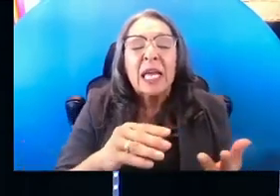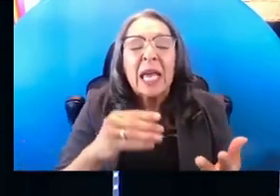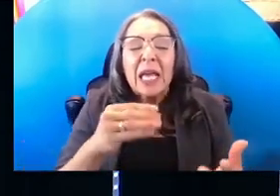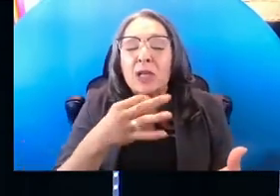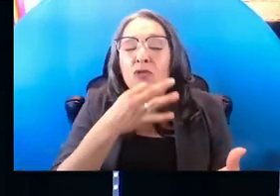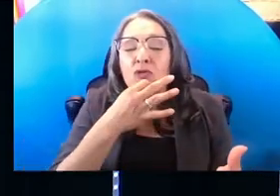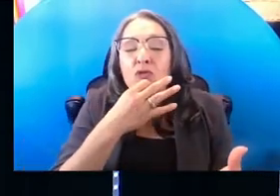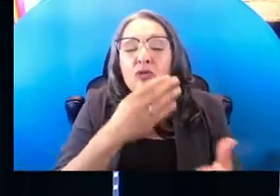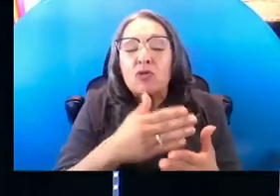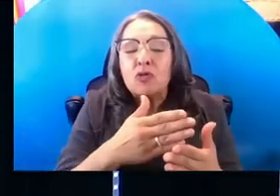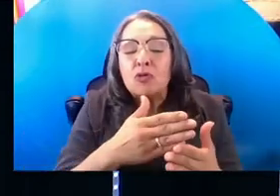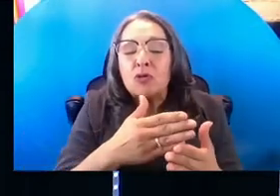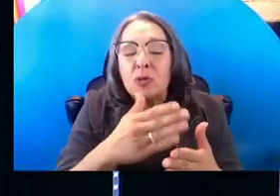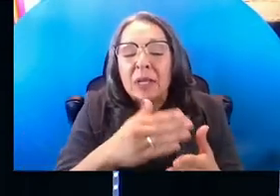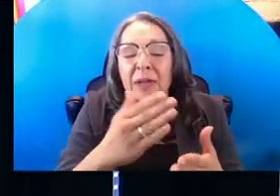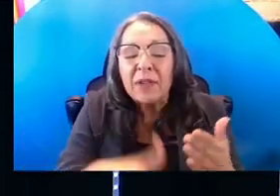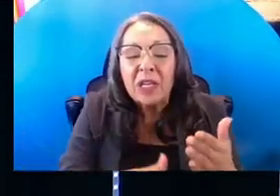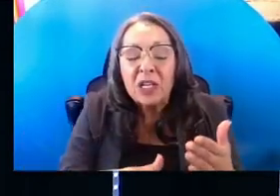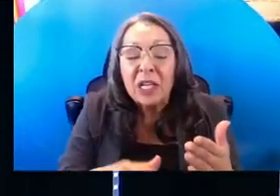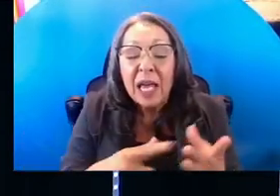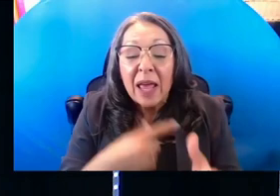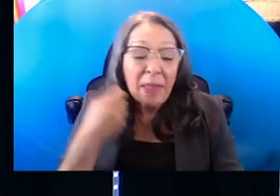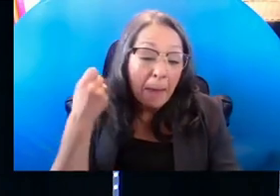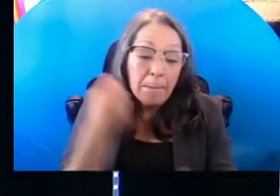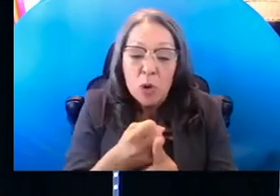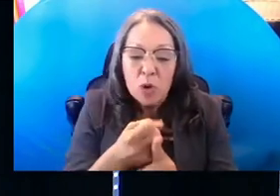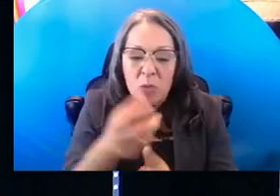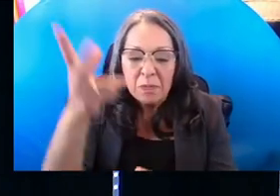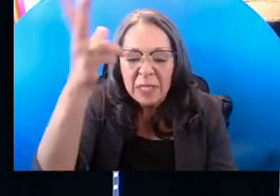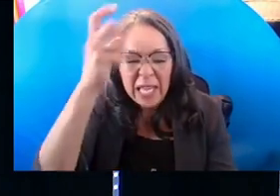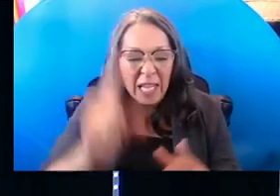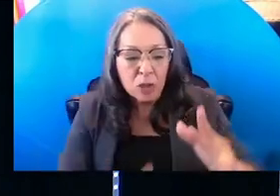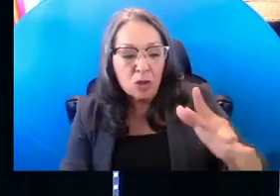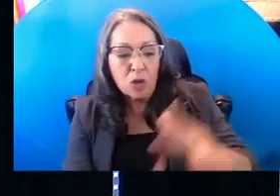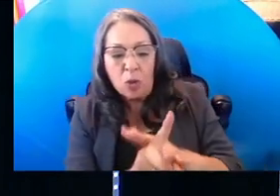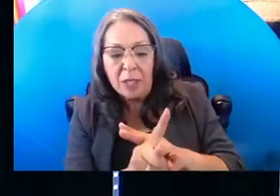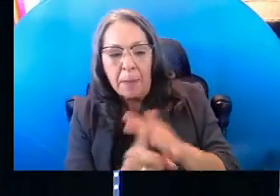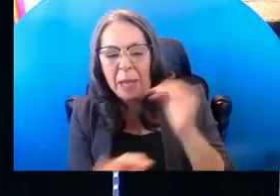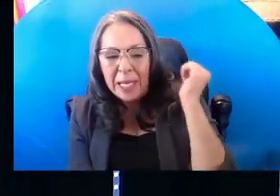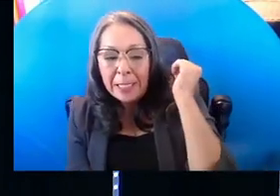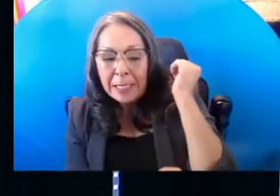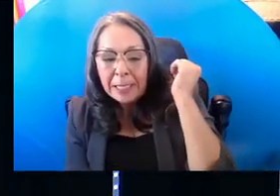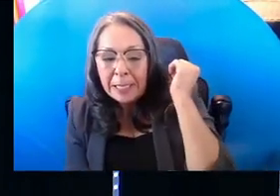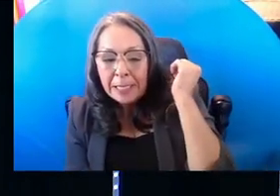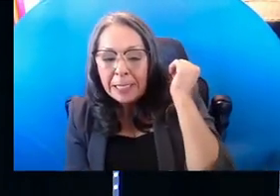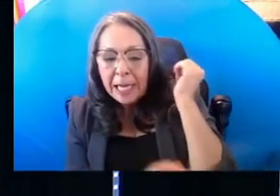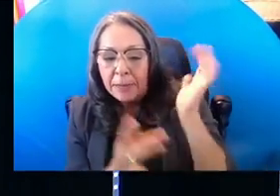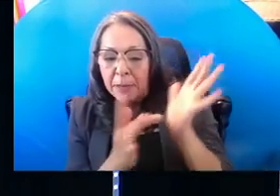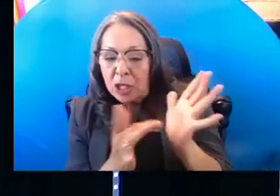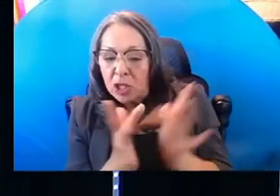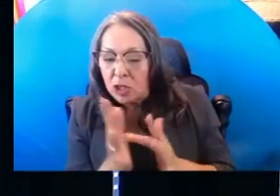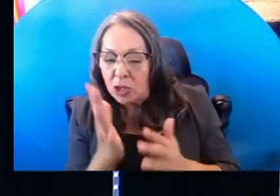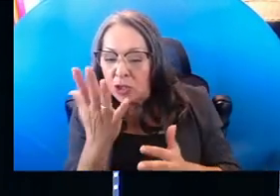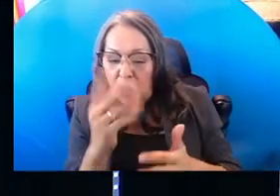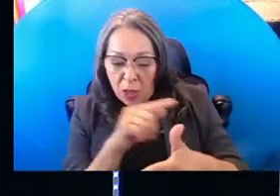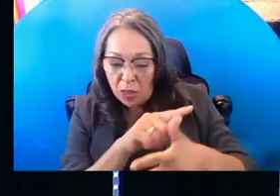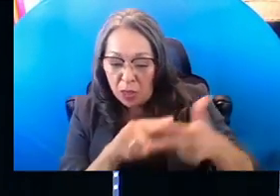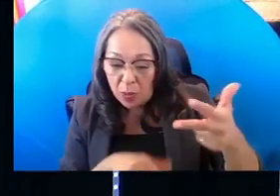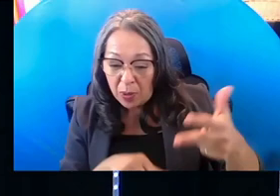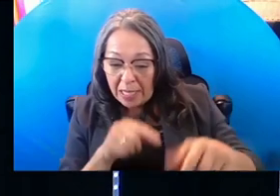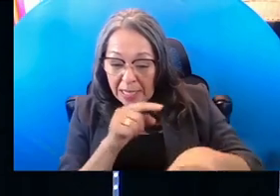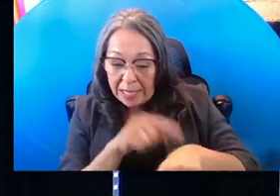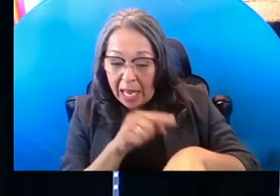there, and the enemy shows up. Satan shows up. And what Satan does is he tempts Jesus 3 times in the midst of this